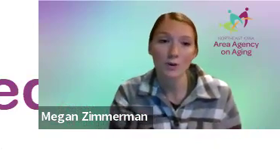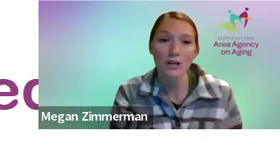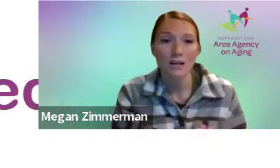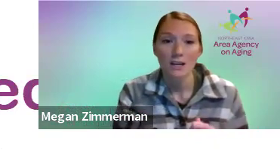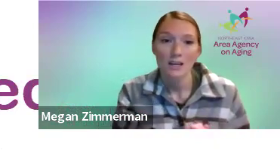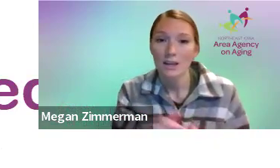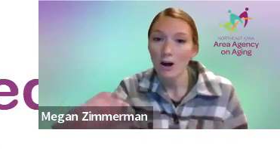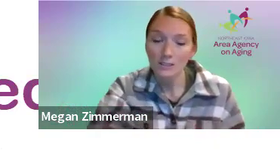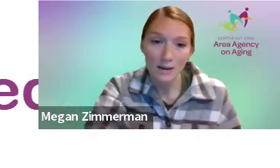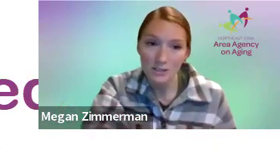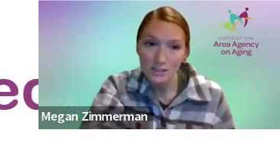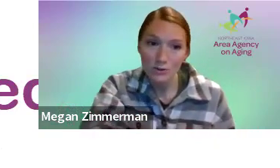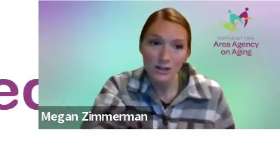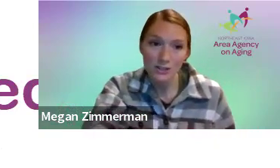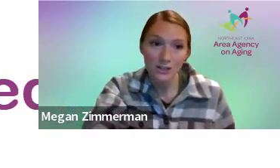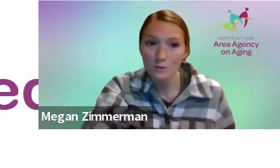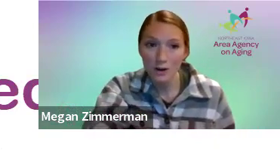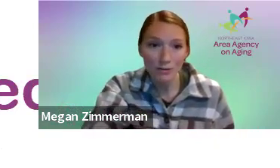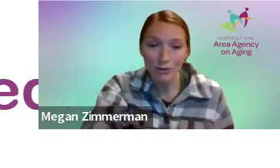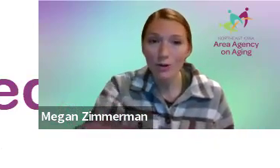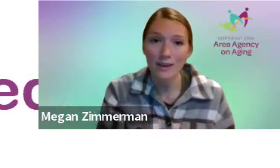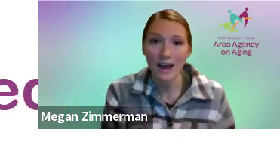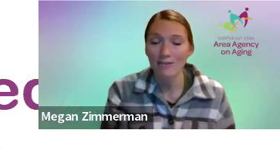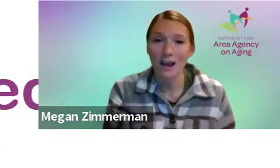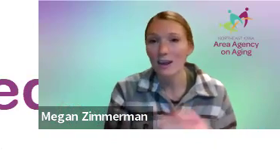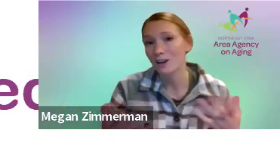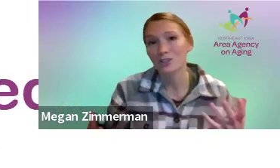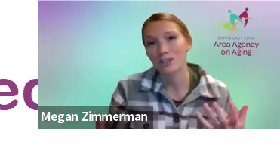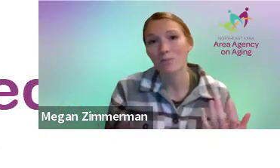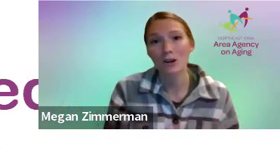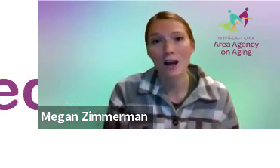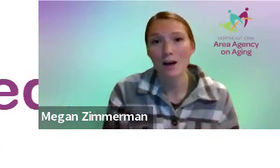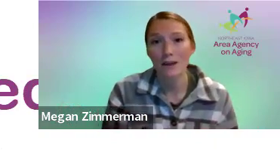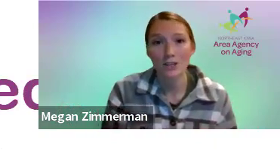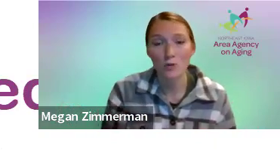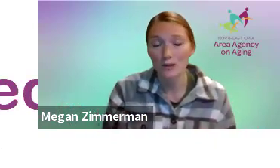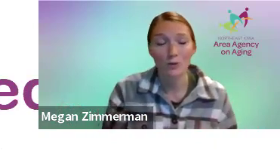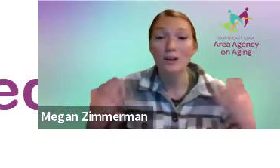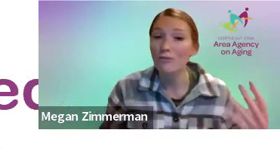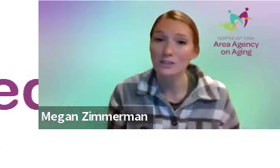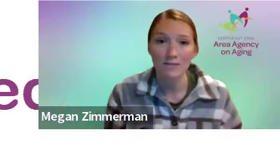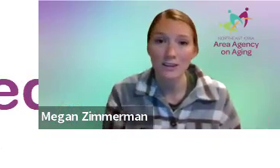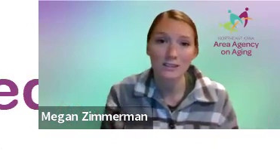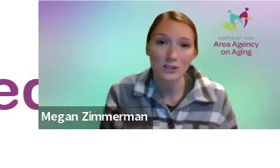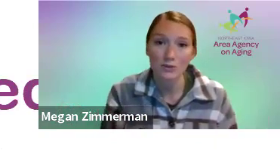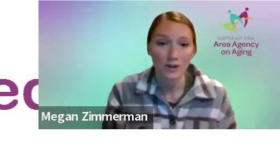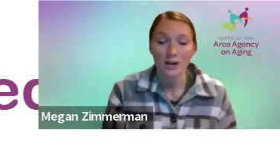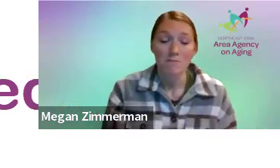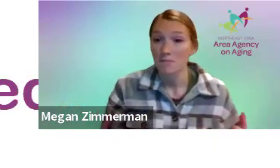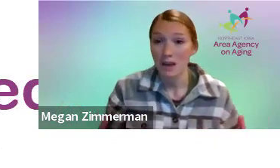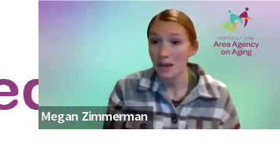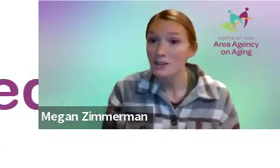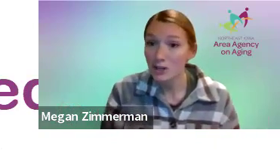of your workbook. The Alzheimer's Association is wonderful. They have an 800 number that's open 24/7